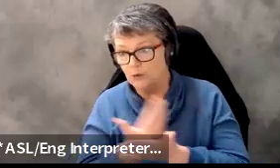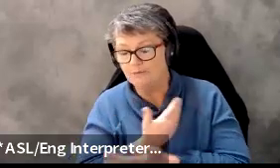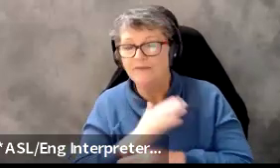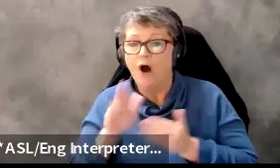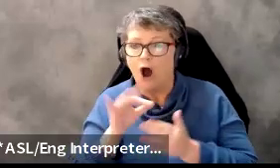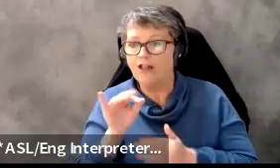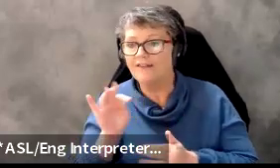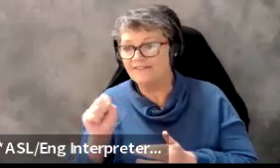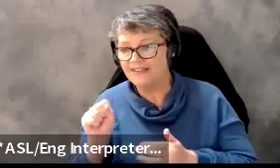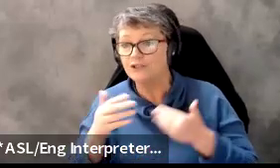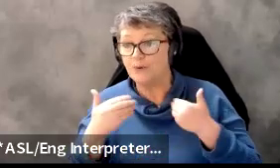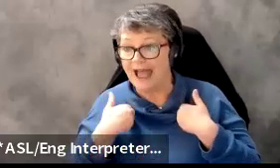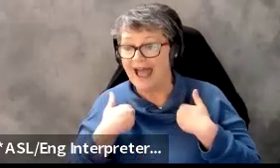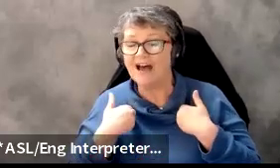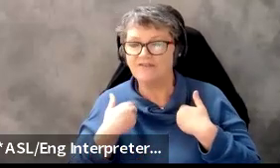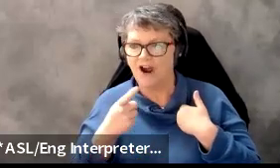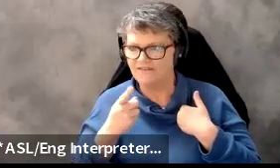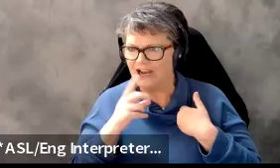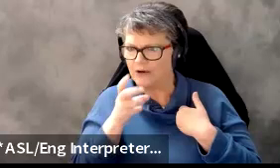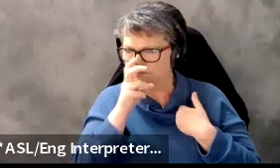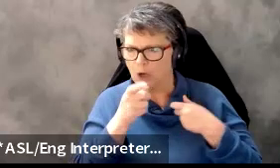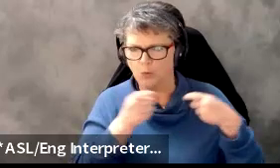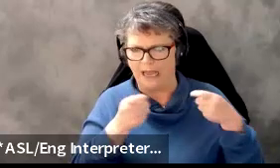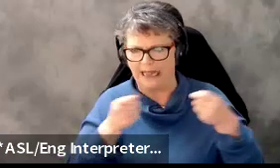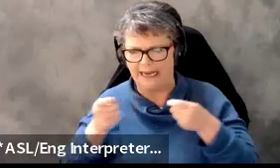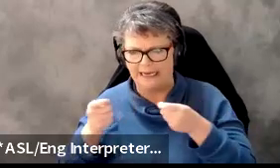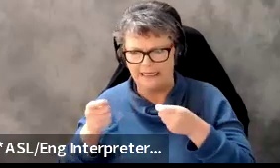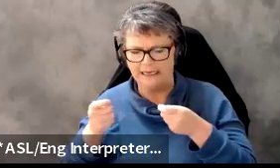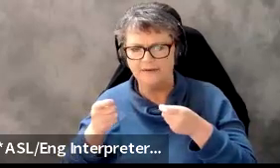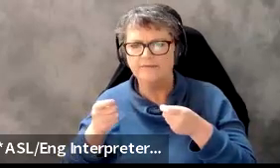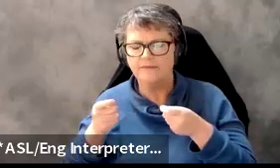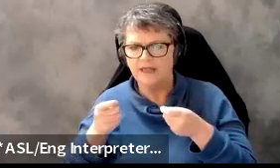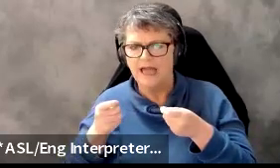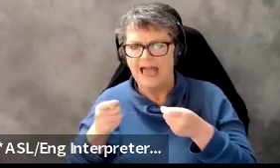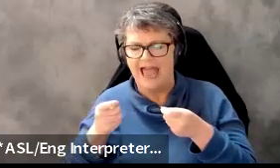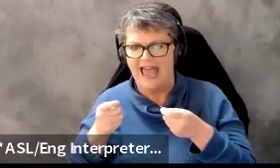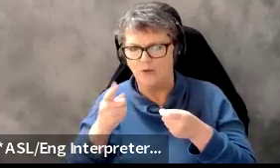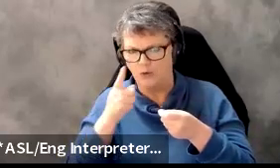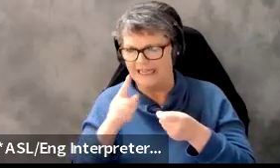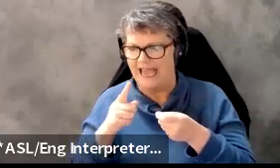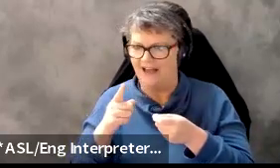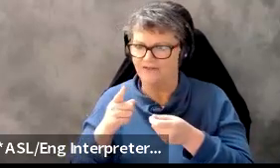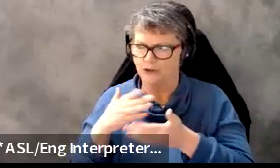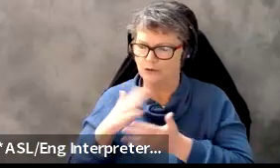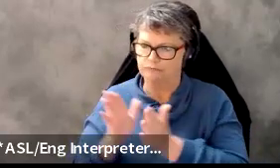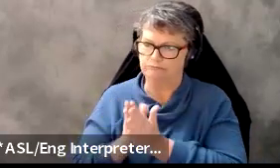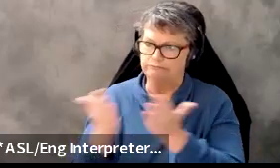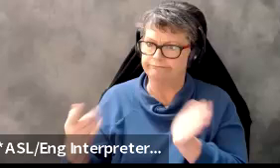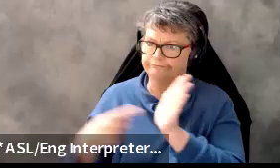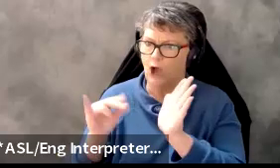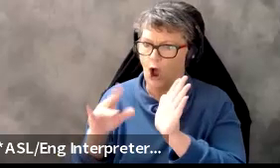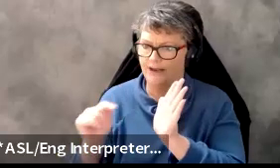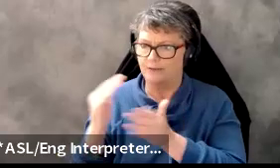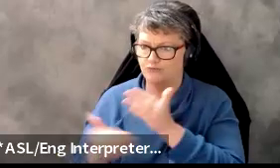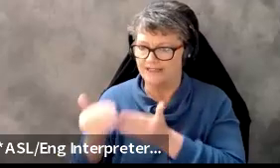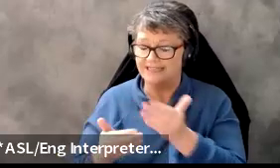that we do have are very highly regulated and subject to an audit process. And so they can only be